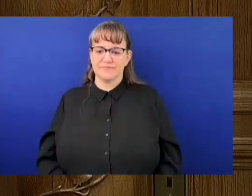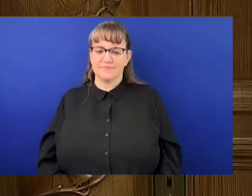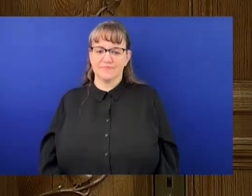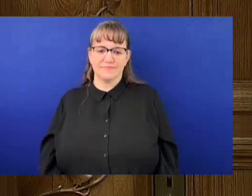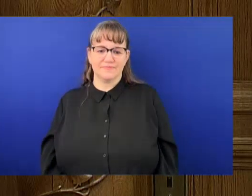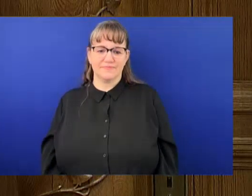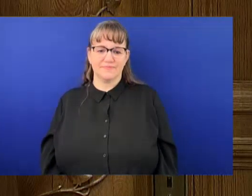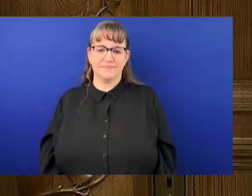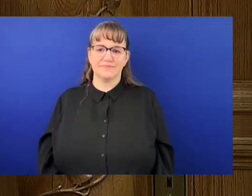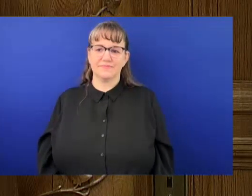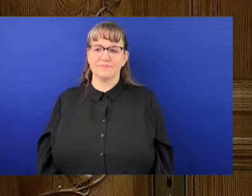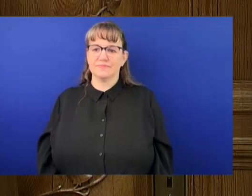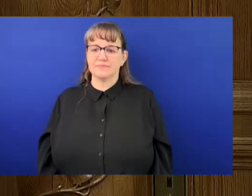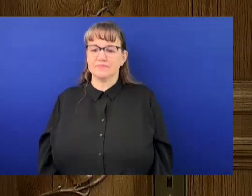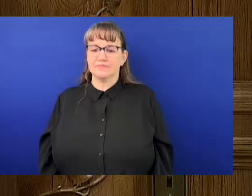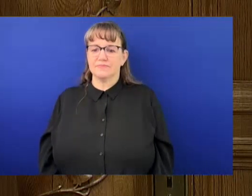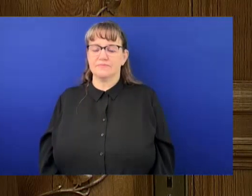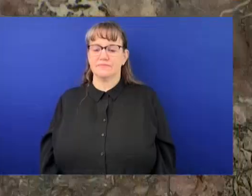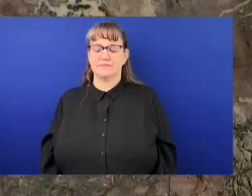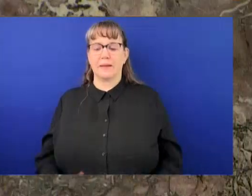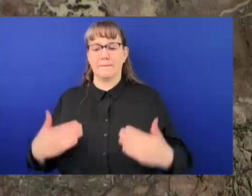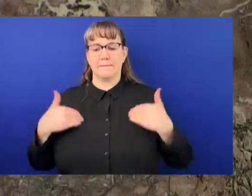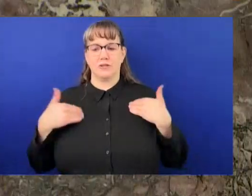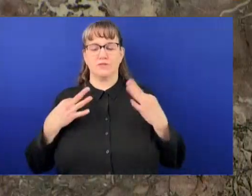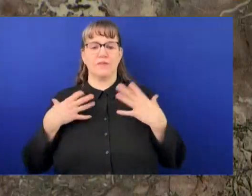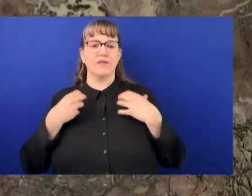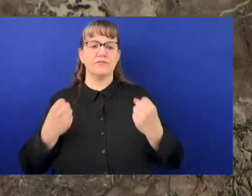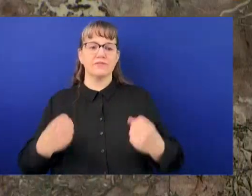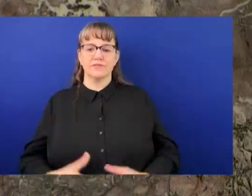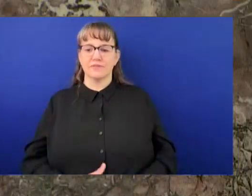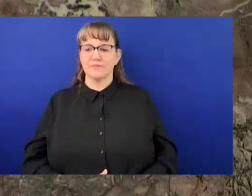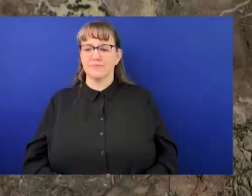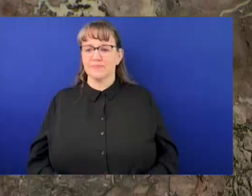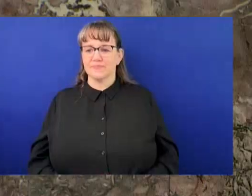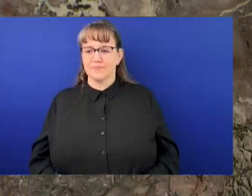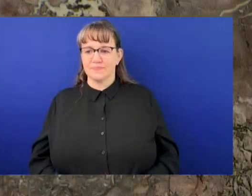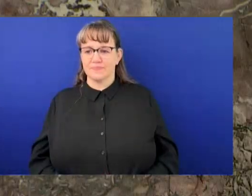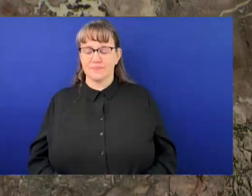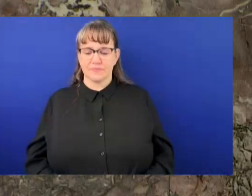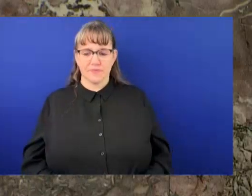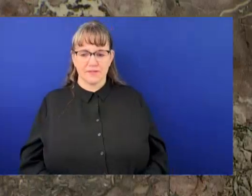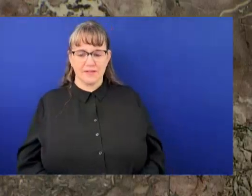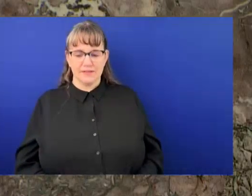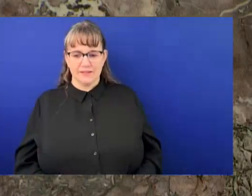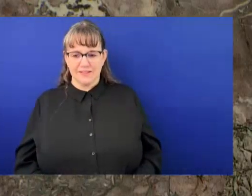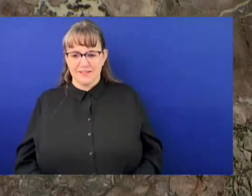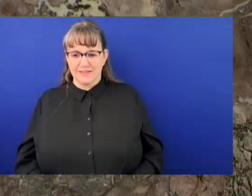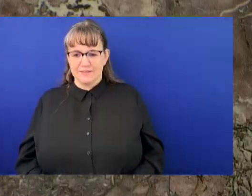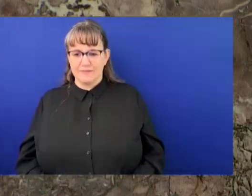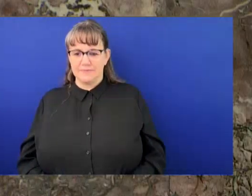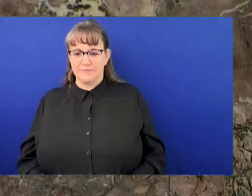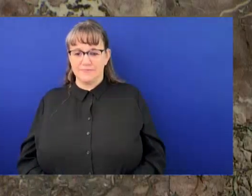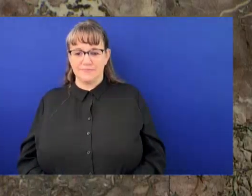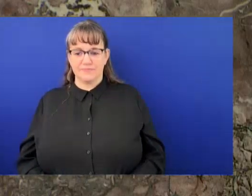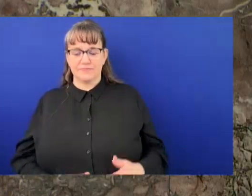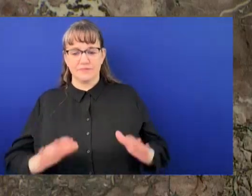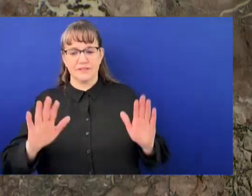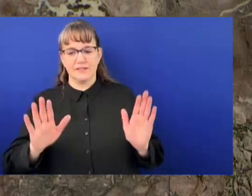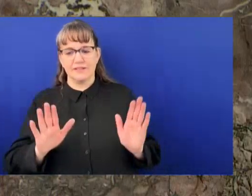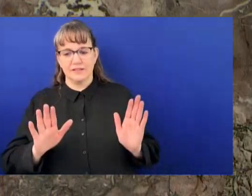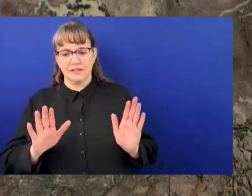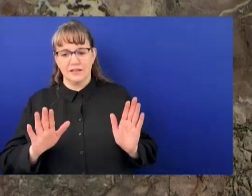Minister of Health. Thank you, Honourable Speaker. It is absolutely no stunt to take this crisis